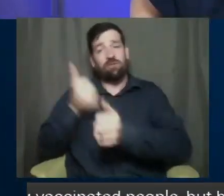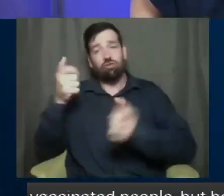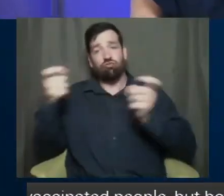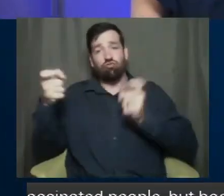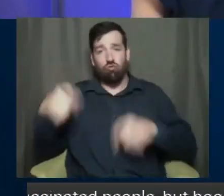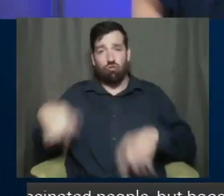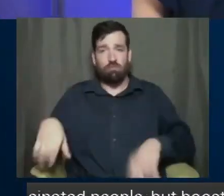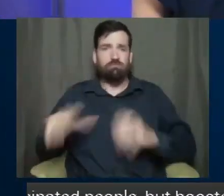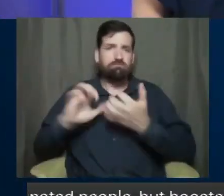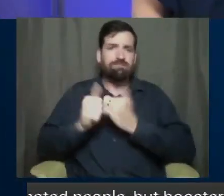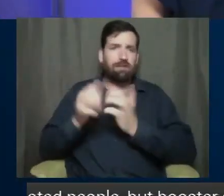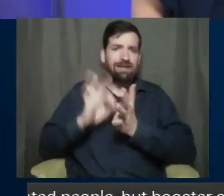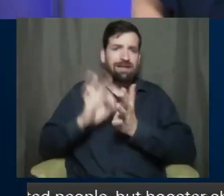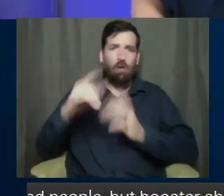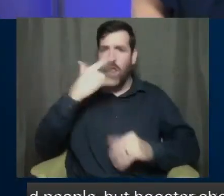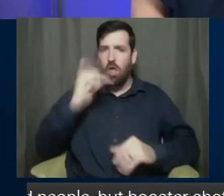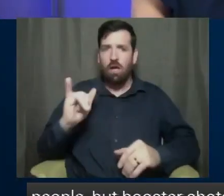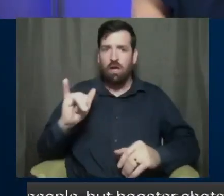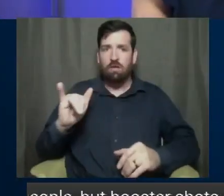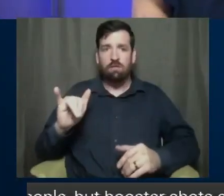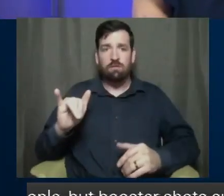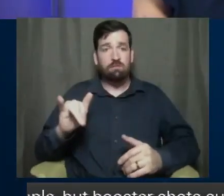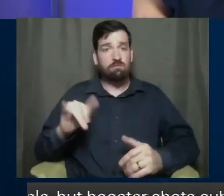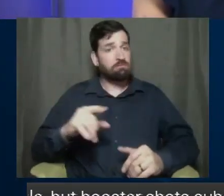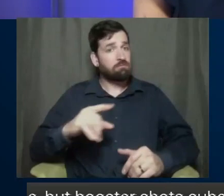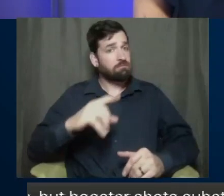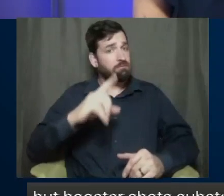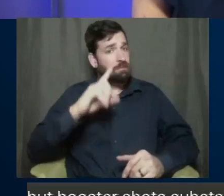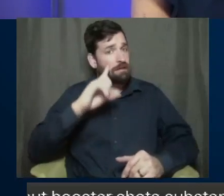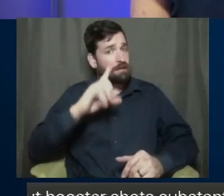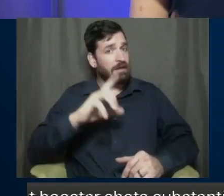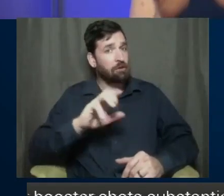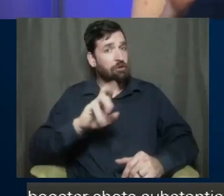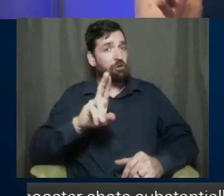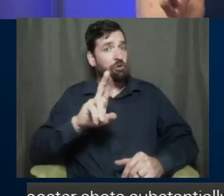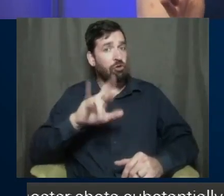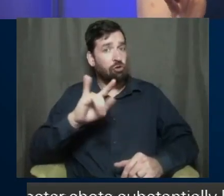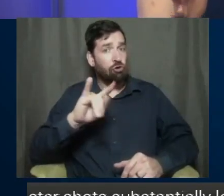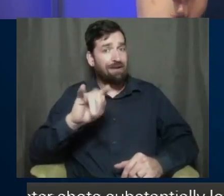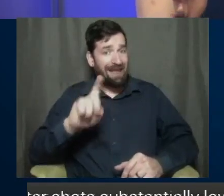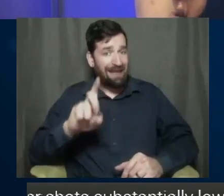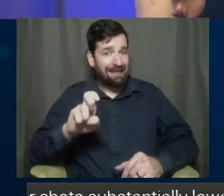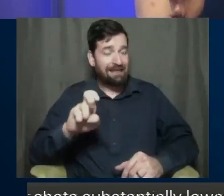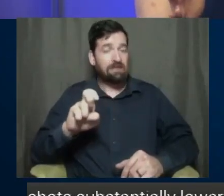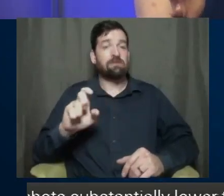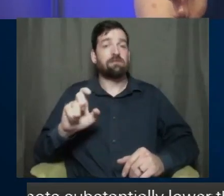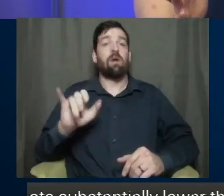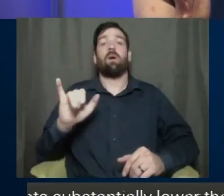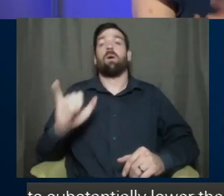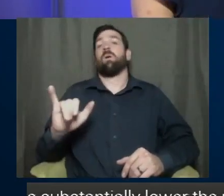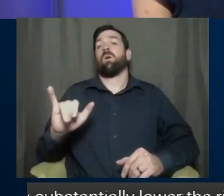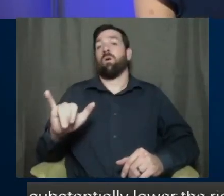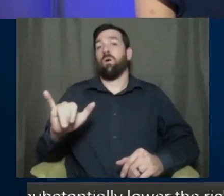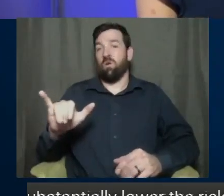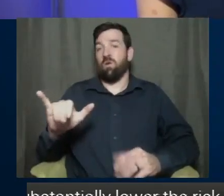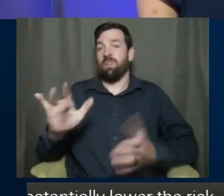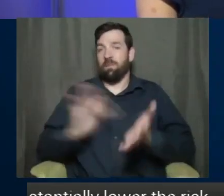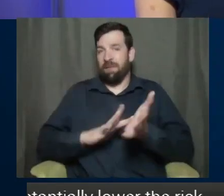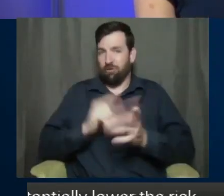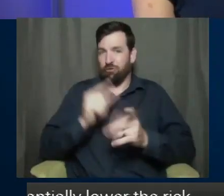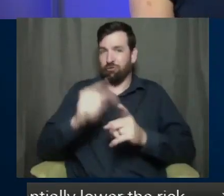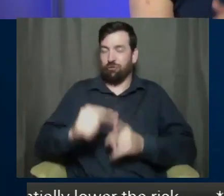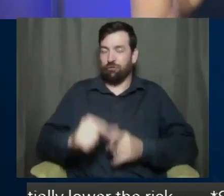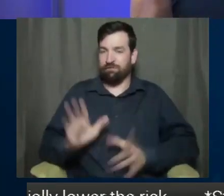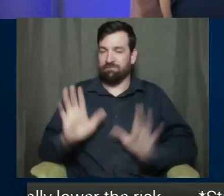from now on we can use micturate or urinate. Okay. So that's what doctors Oh, will is use. that So the medical term? We'll do a little bit of Okay. vocabulary learning for